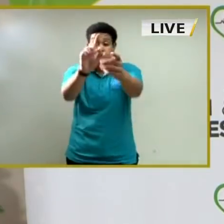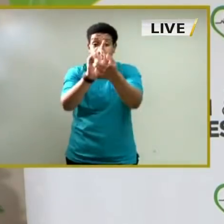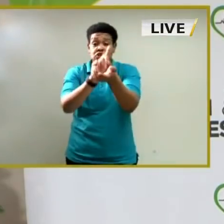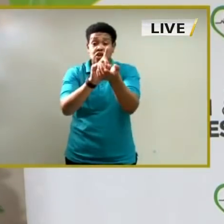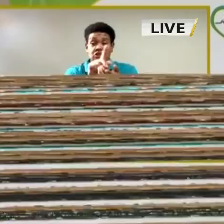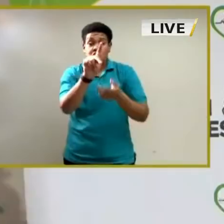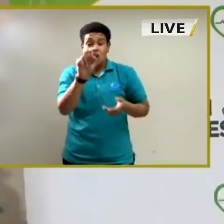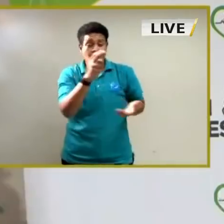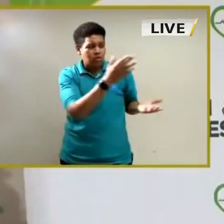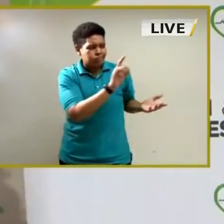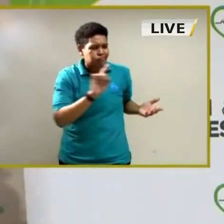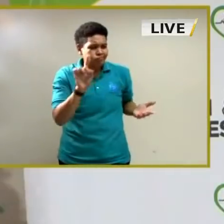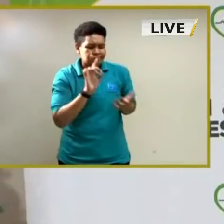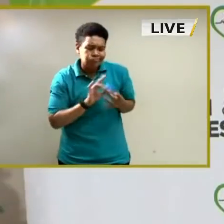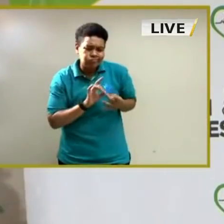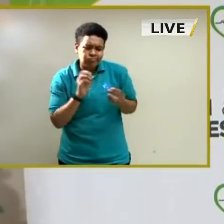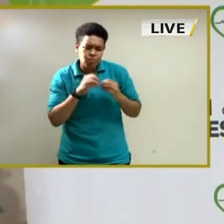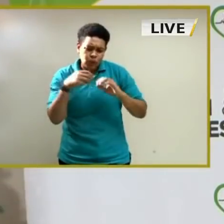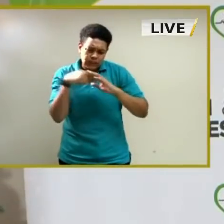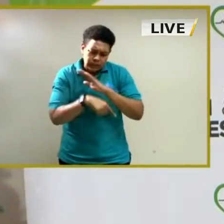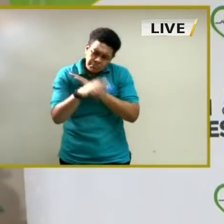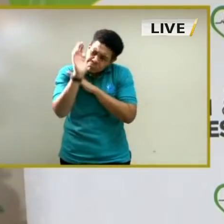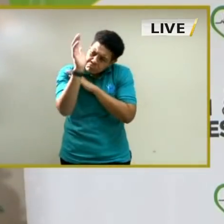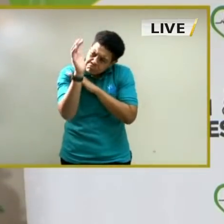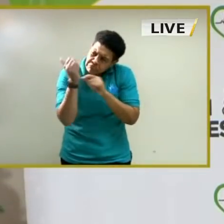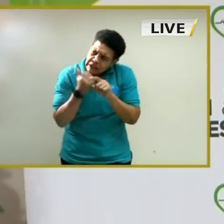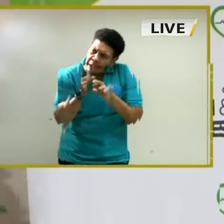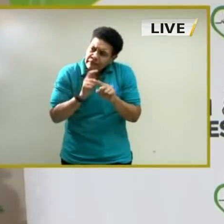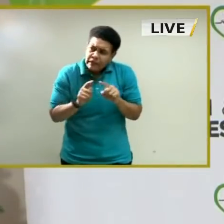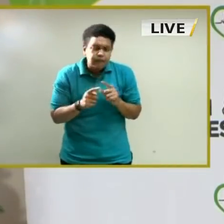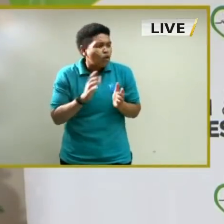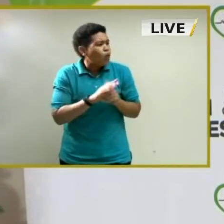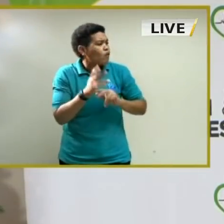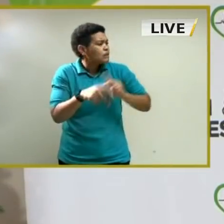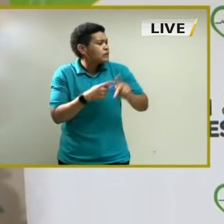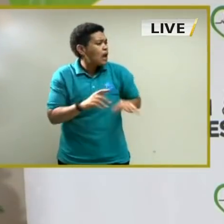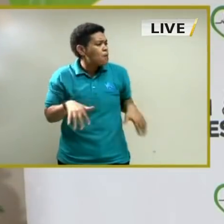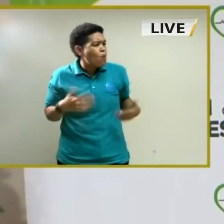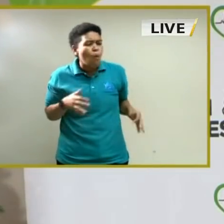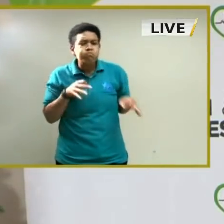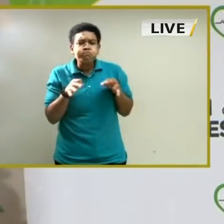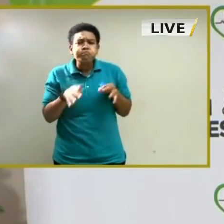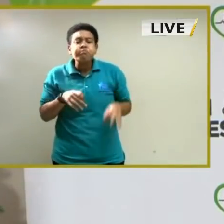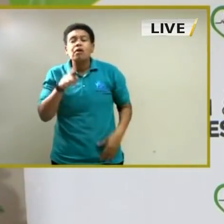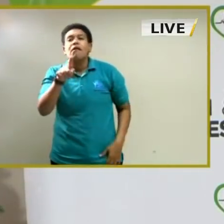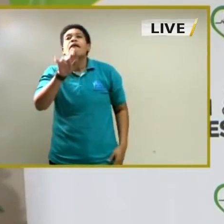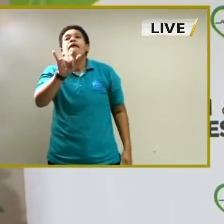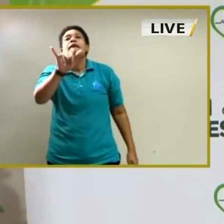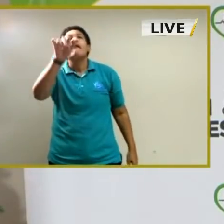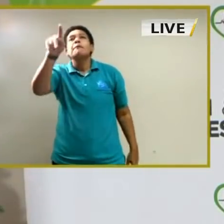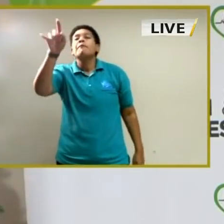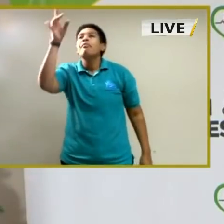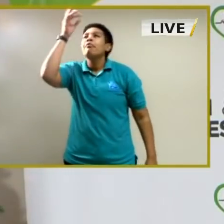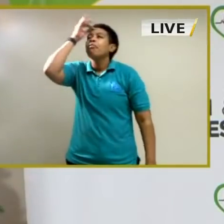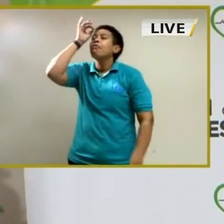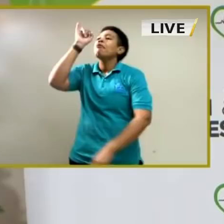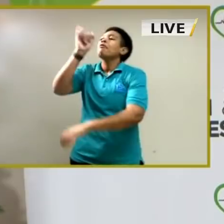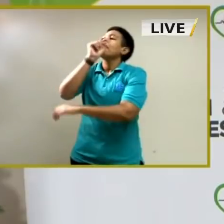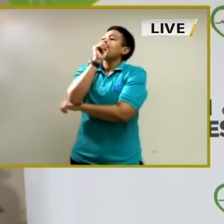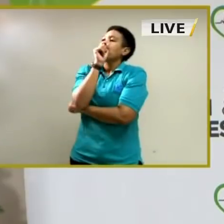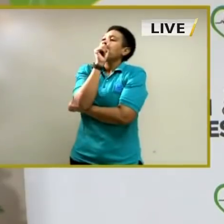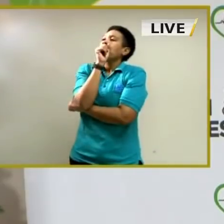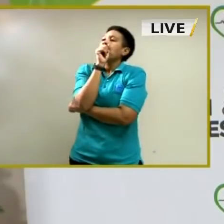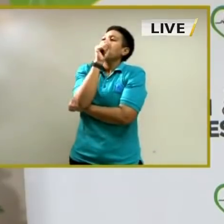details around this particular variant strain and hopefully allow you, the populace, to draw some